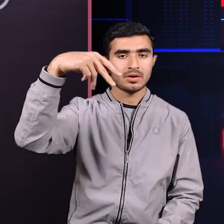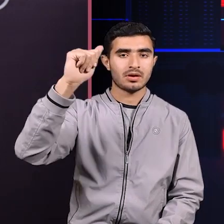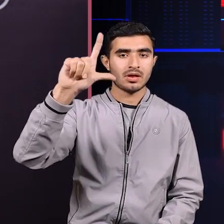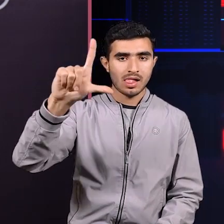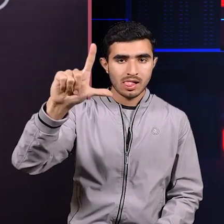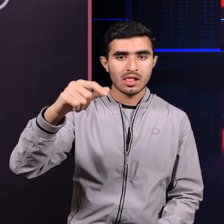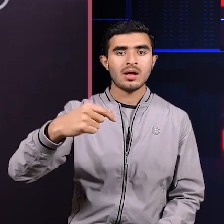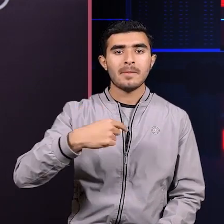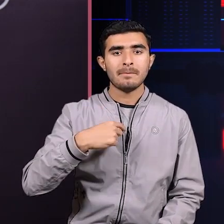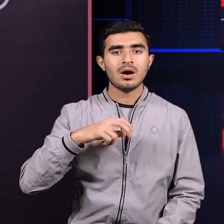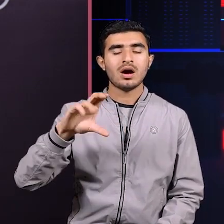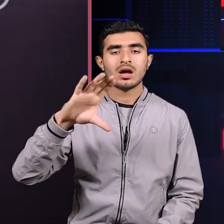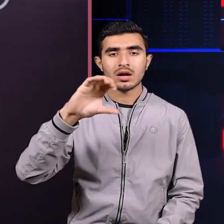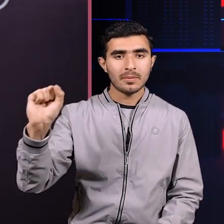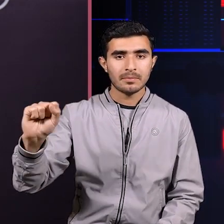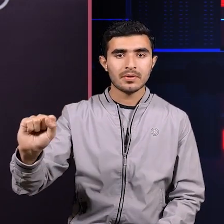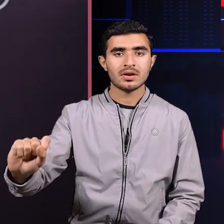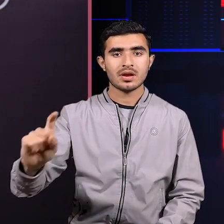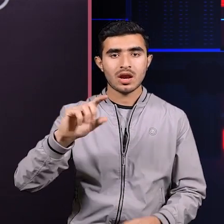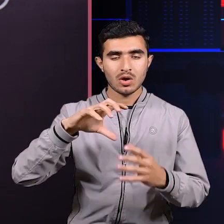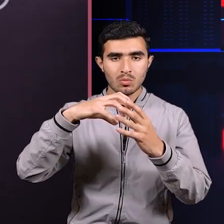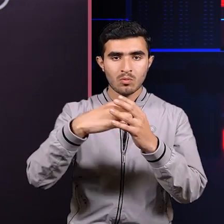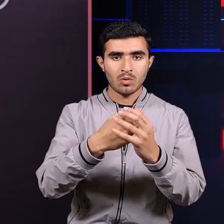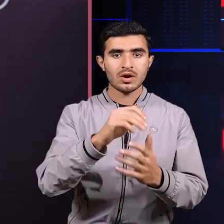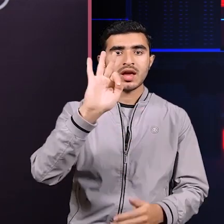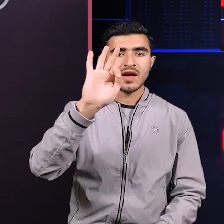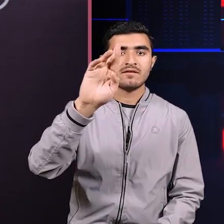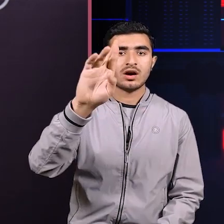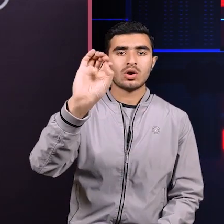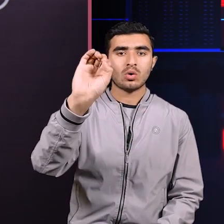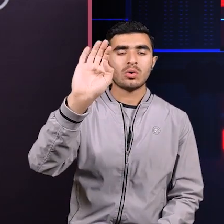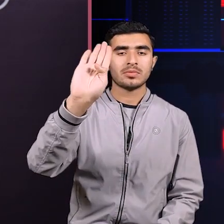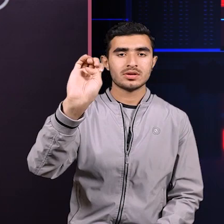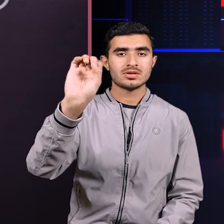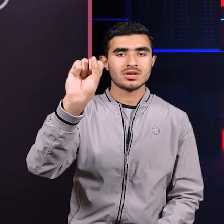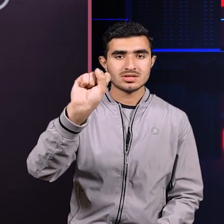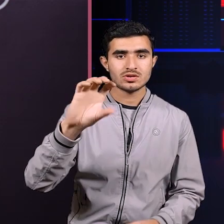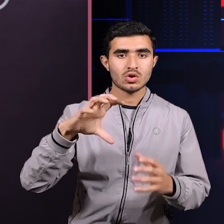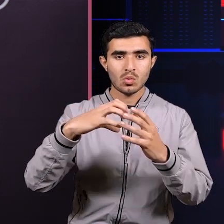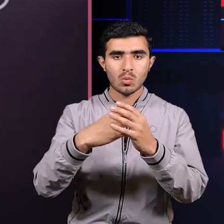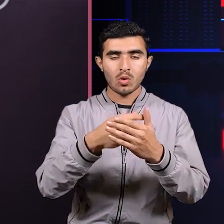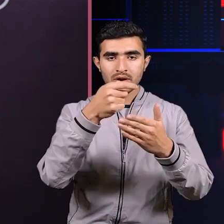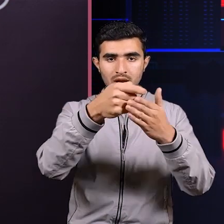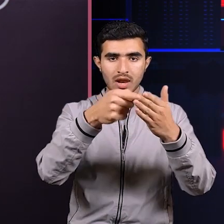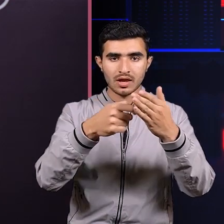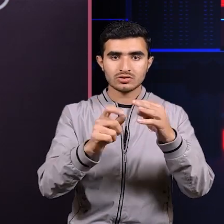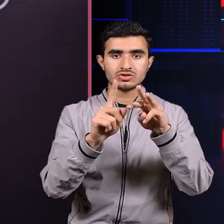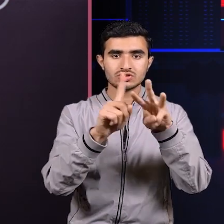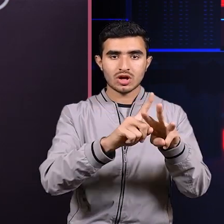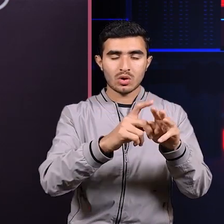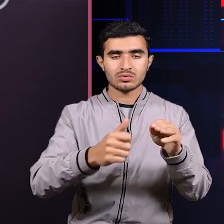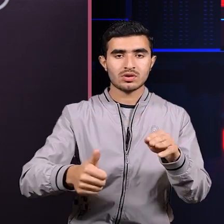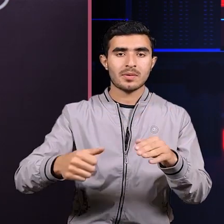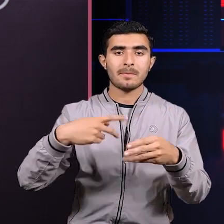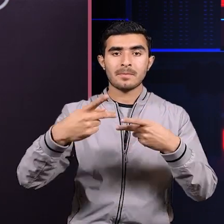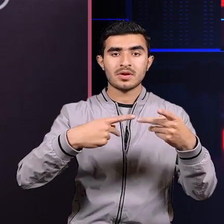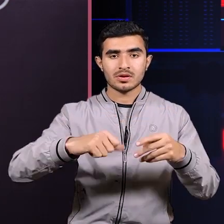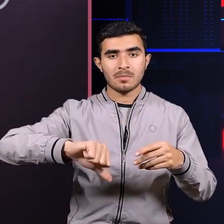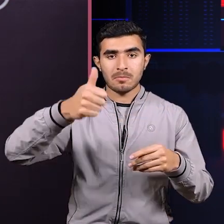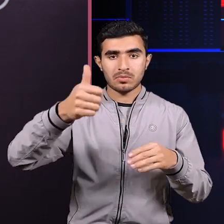recently got featured on the Forbes Next 1000 list. In addition to this, I